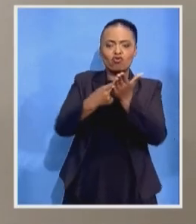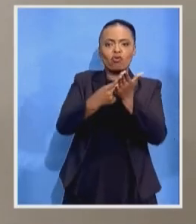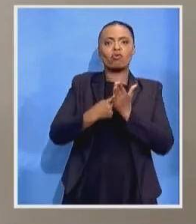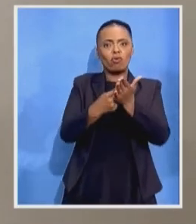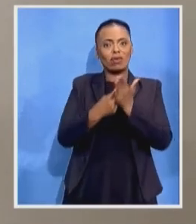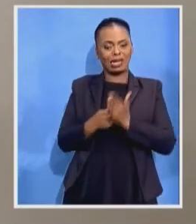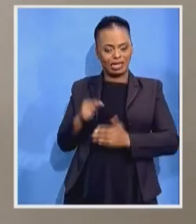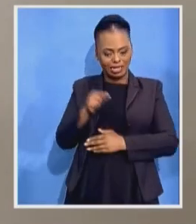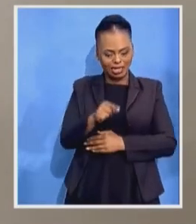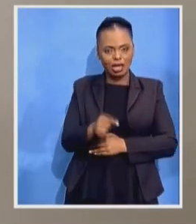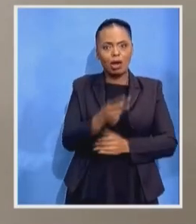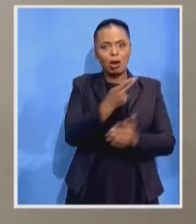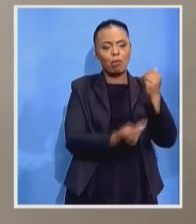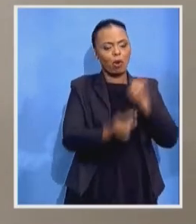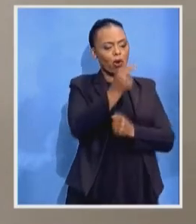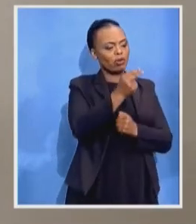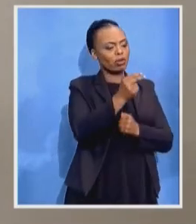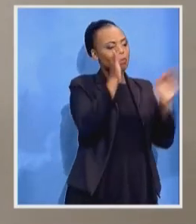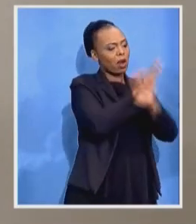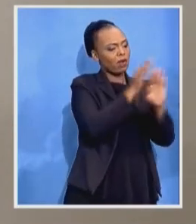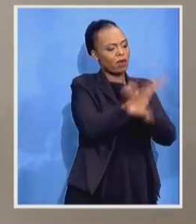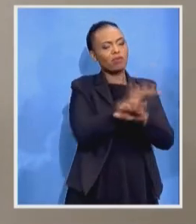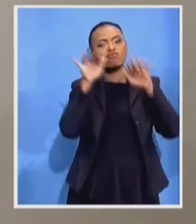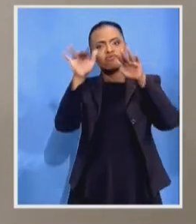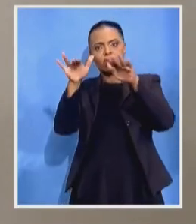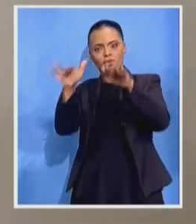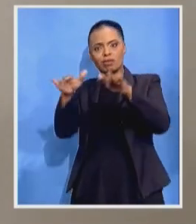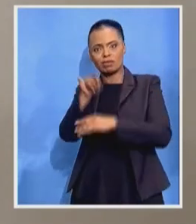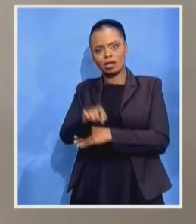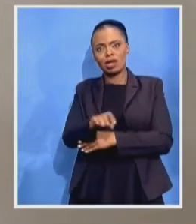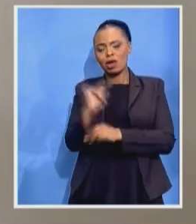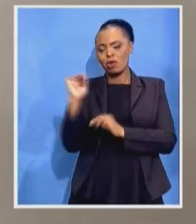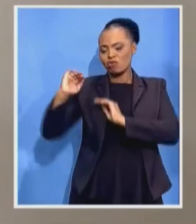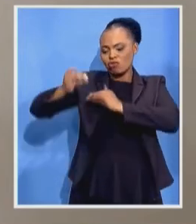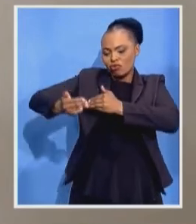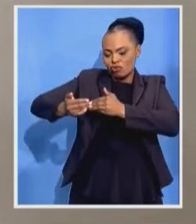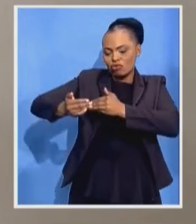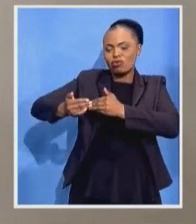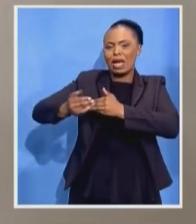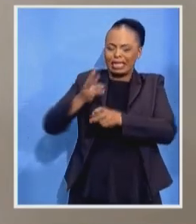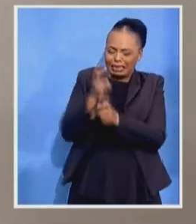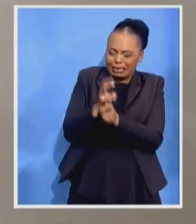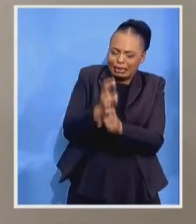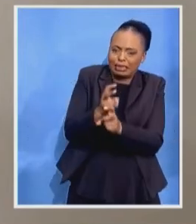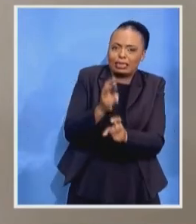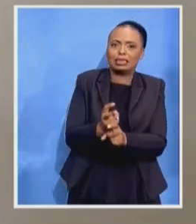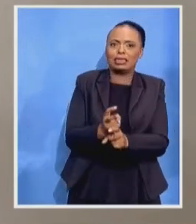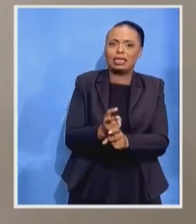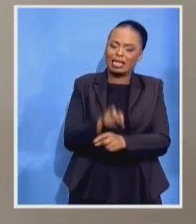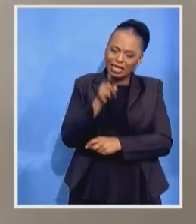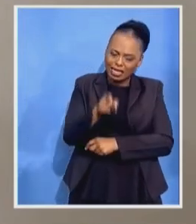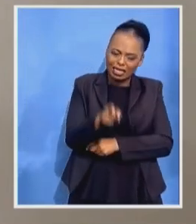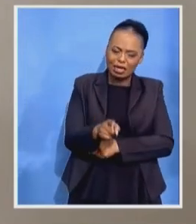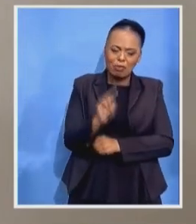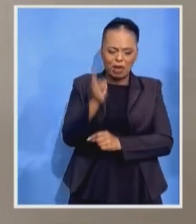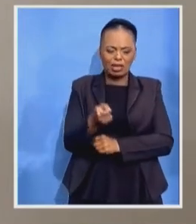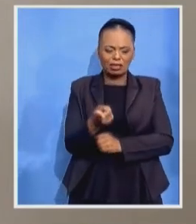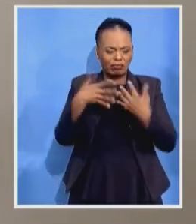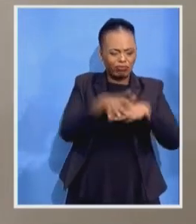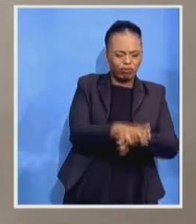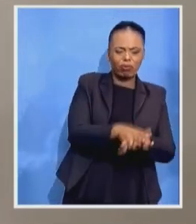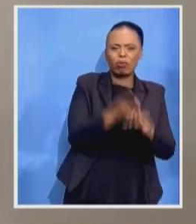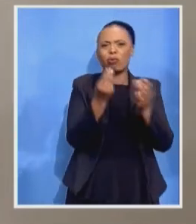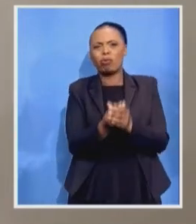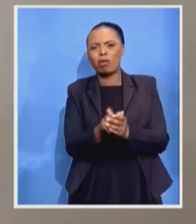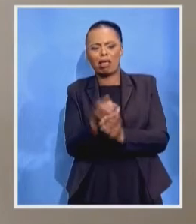sector in a period of hardship must not be compounded by the very by the threats posed to the institution of